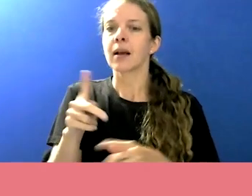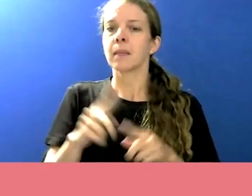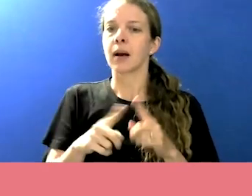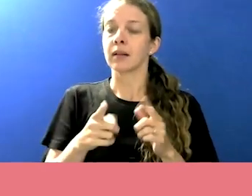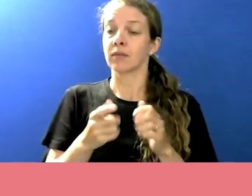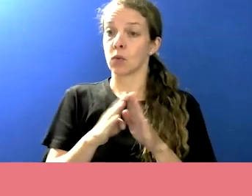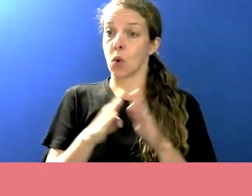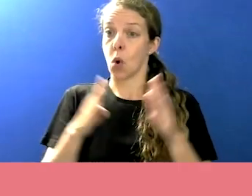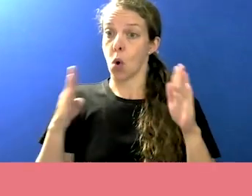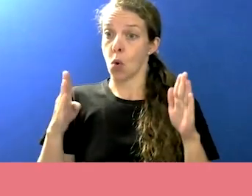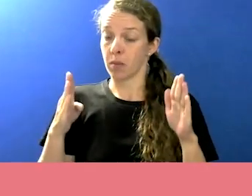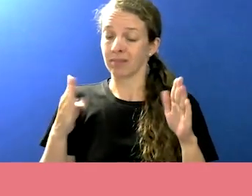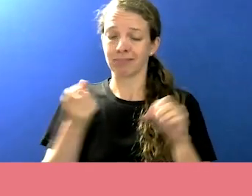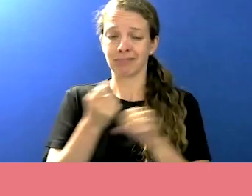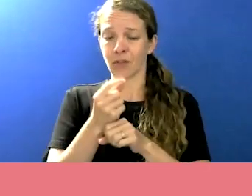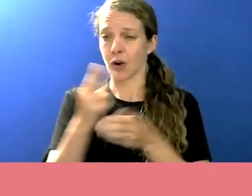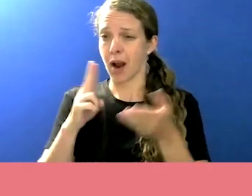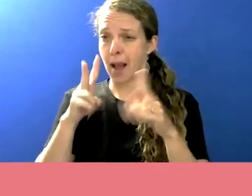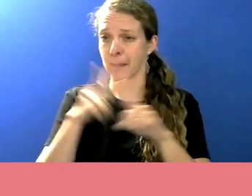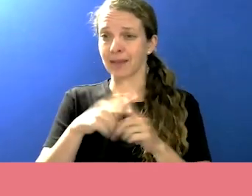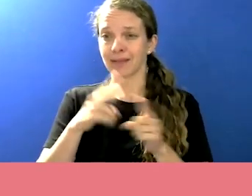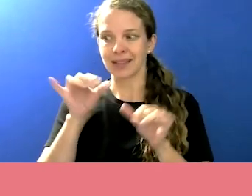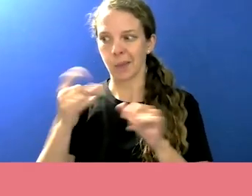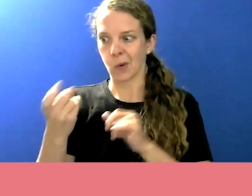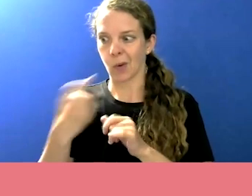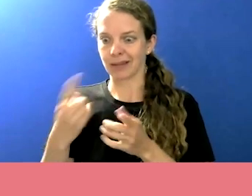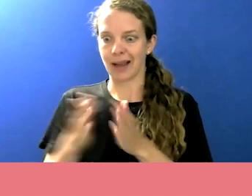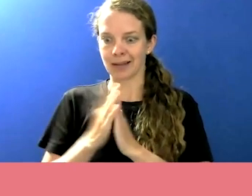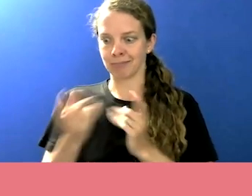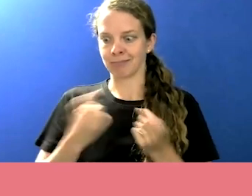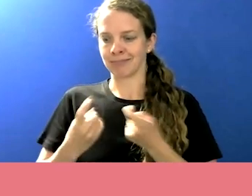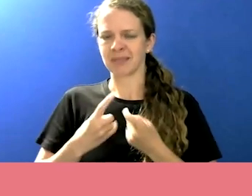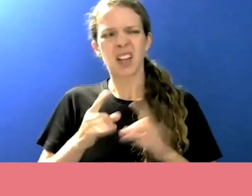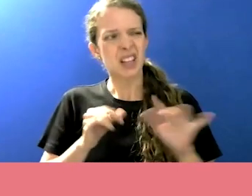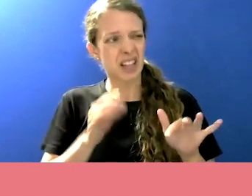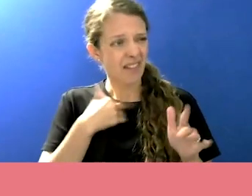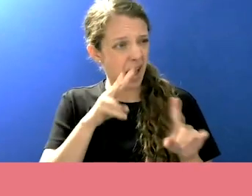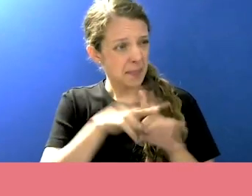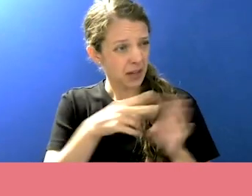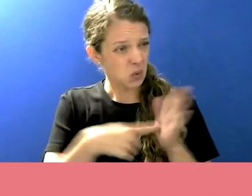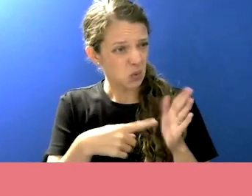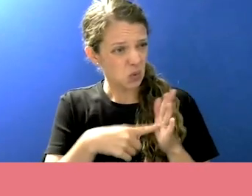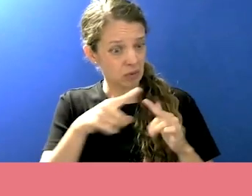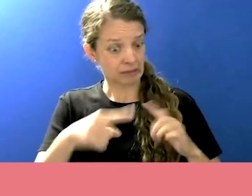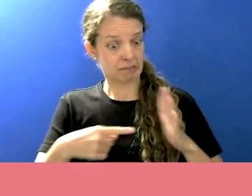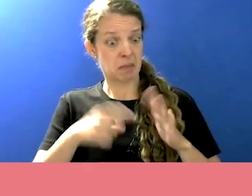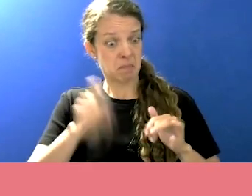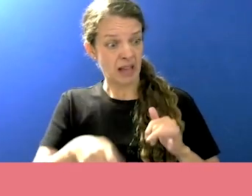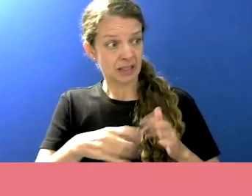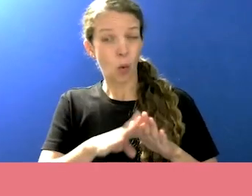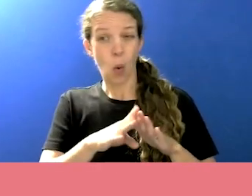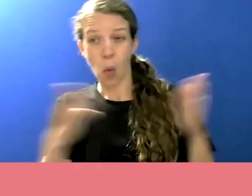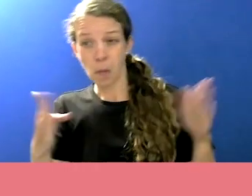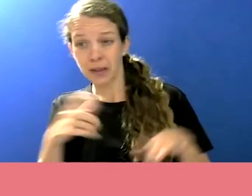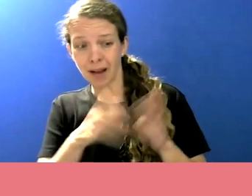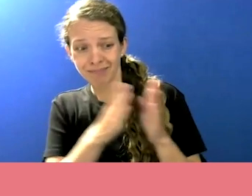year application. I get a lot of questions. The same question that gets asked a lot is, oh, is there an application deadline or opening? Not necessarily. We